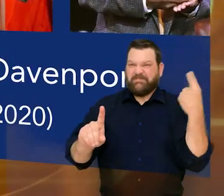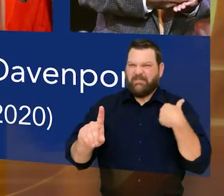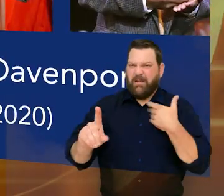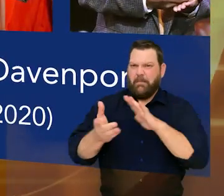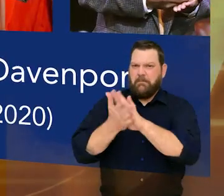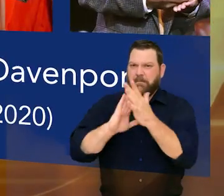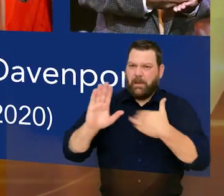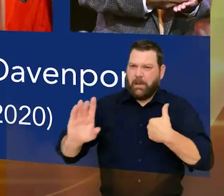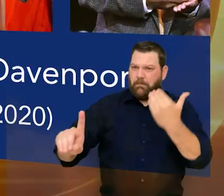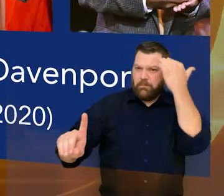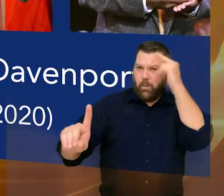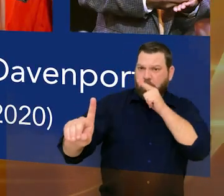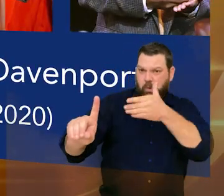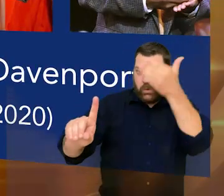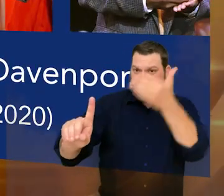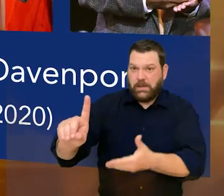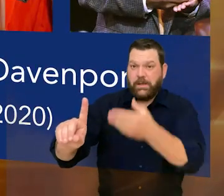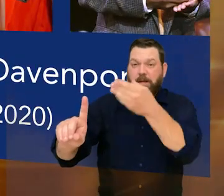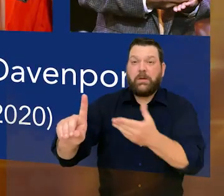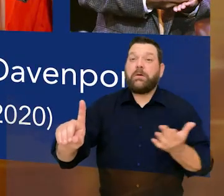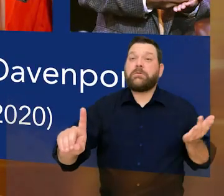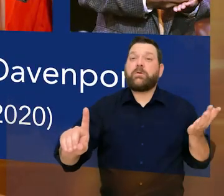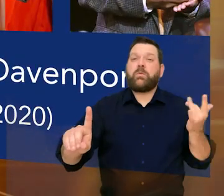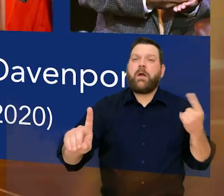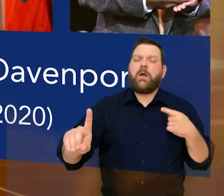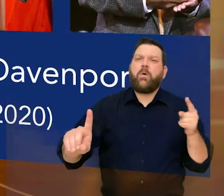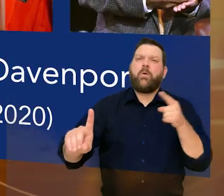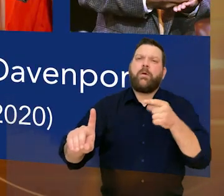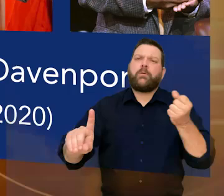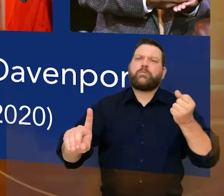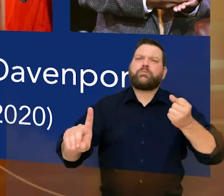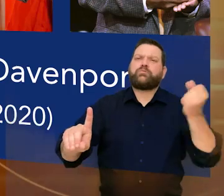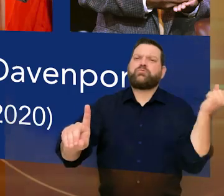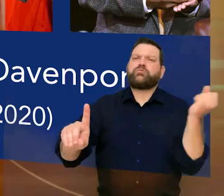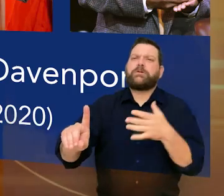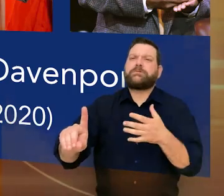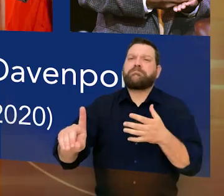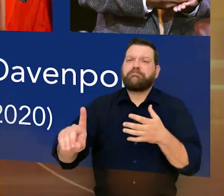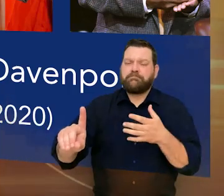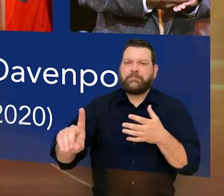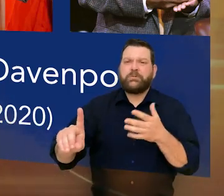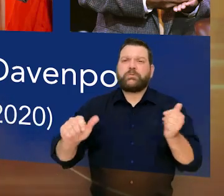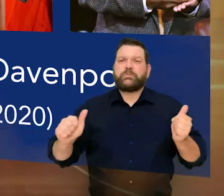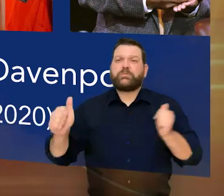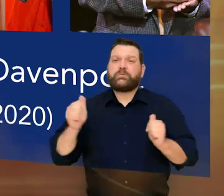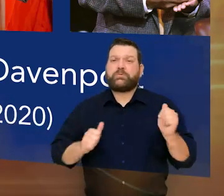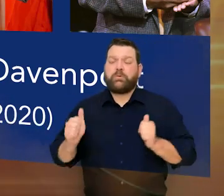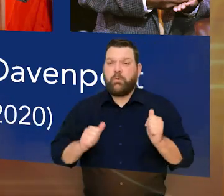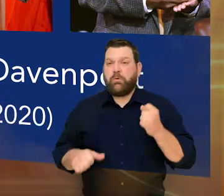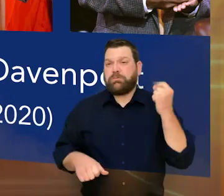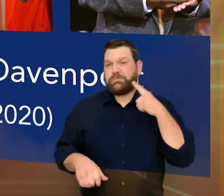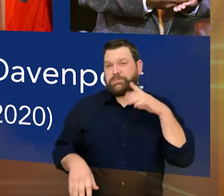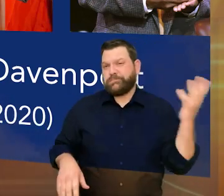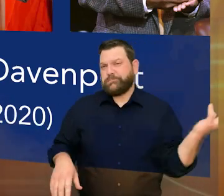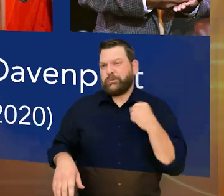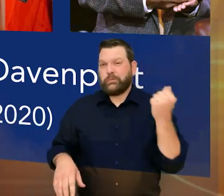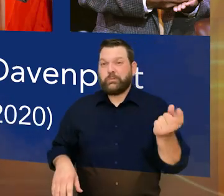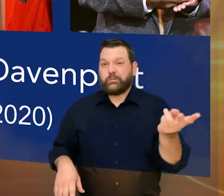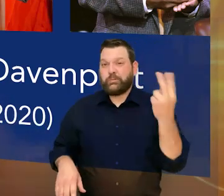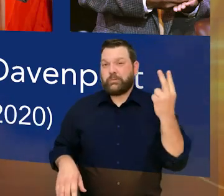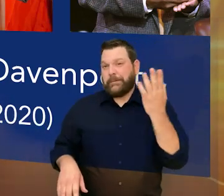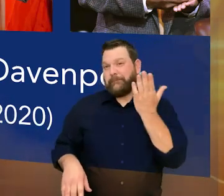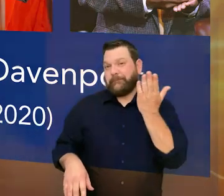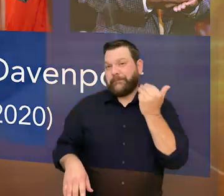15-year-old girls to see him play Othello at Shakespeare and Company in Lenox. I know it was 25 years ago because